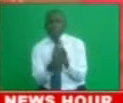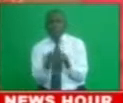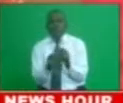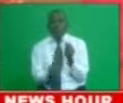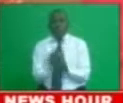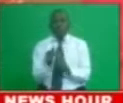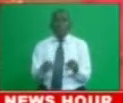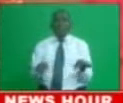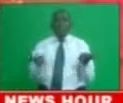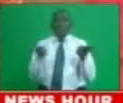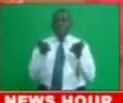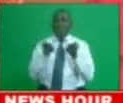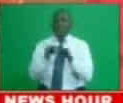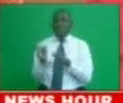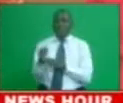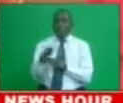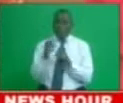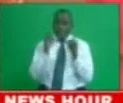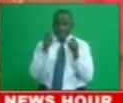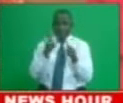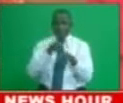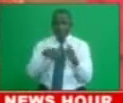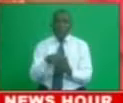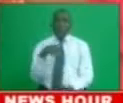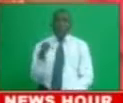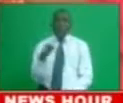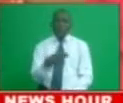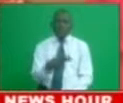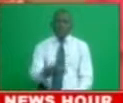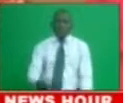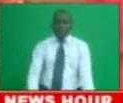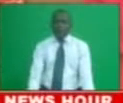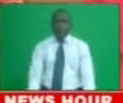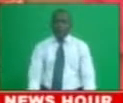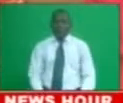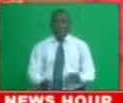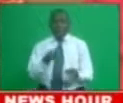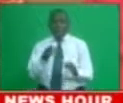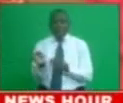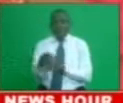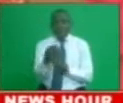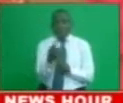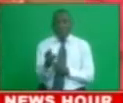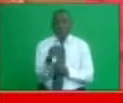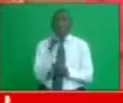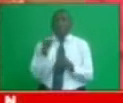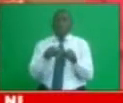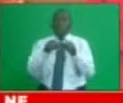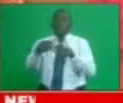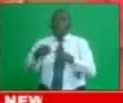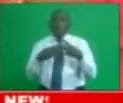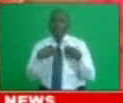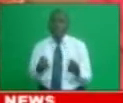most importantly, fisheries education of stakeholders. If our fisheries resources are not sustainably